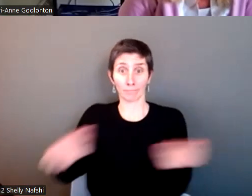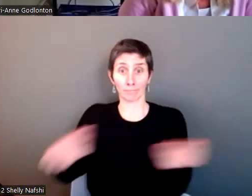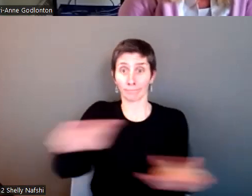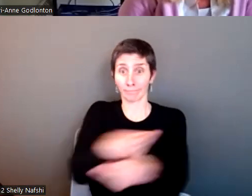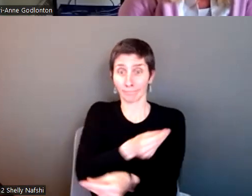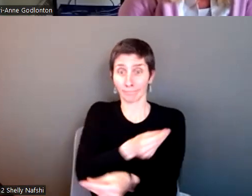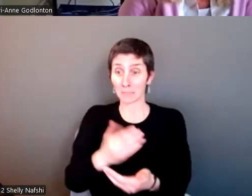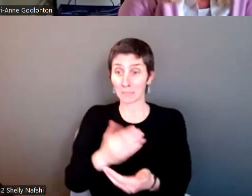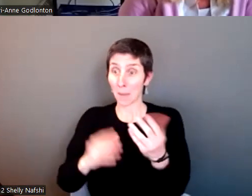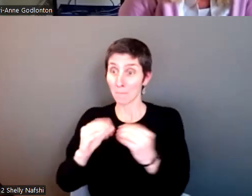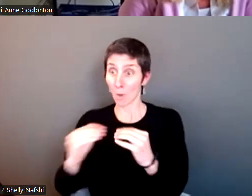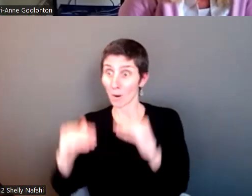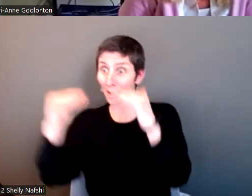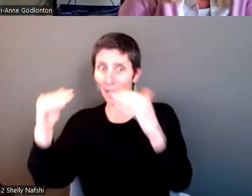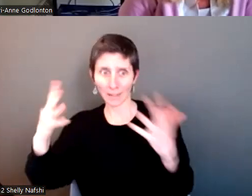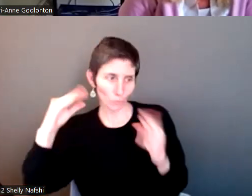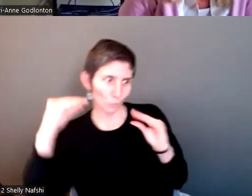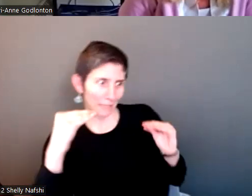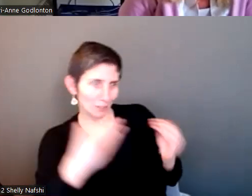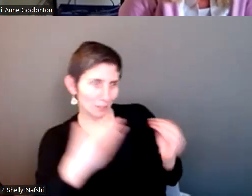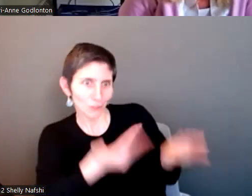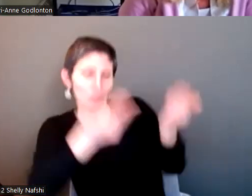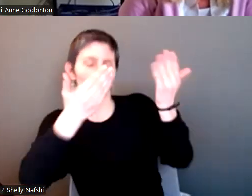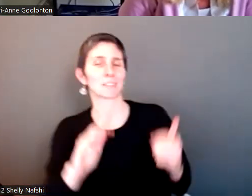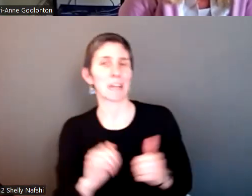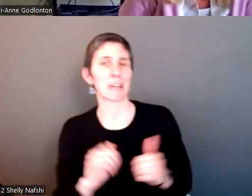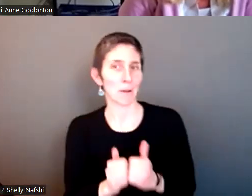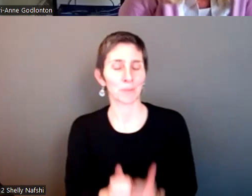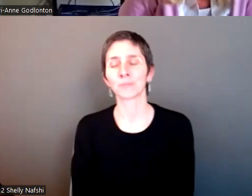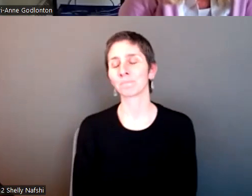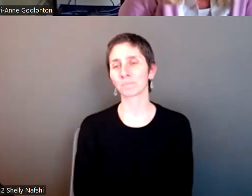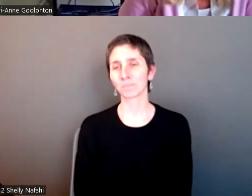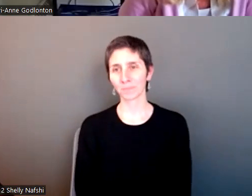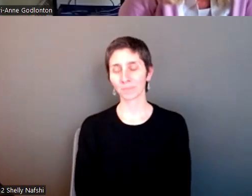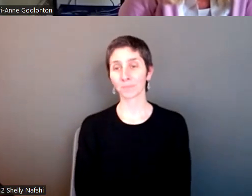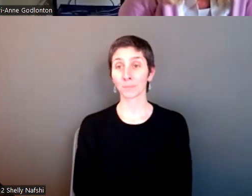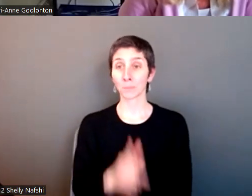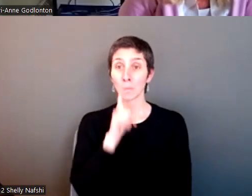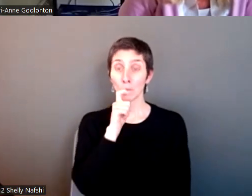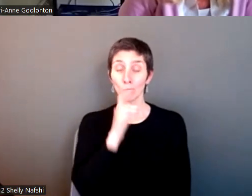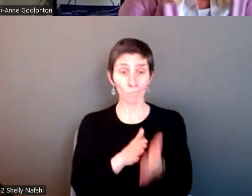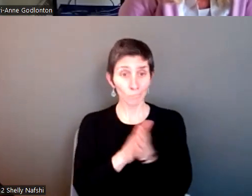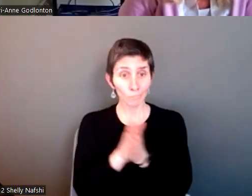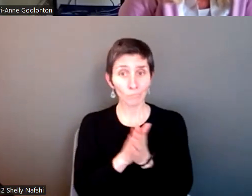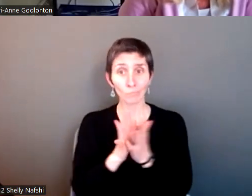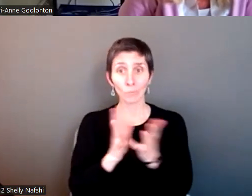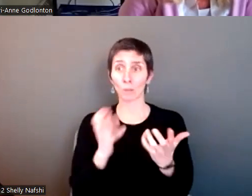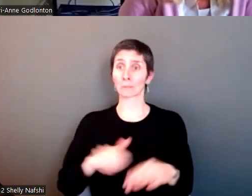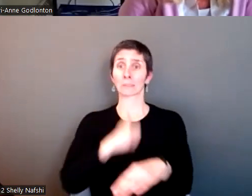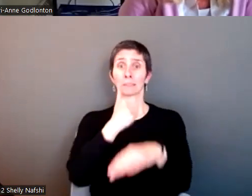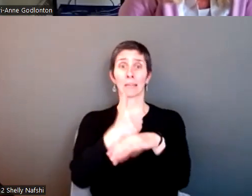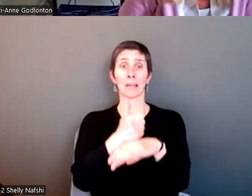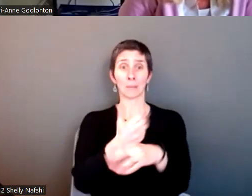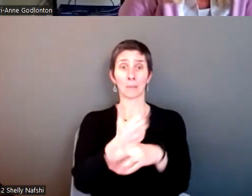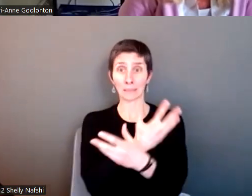and hoping that for those who are interested in setting up some kind of safe bed, the